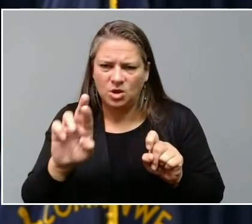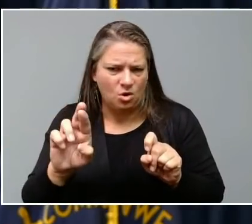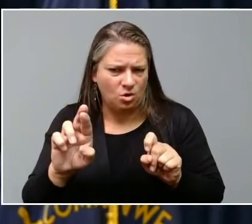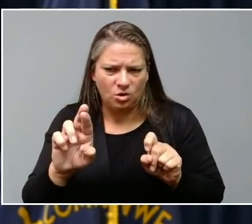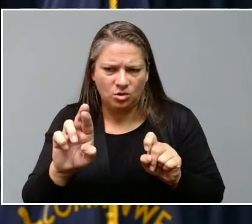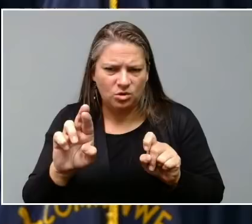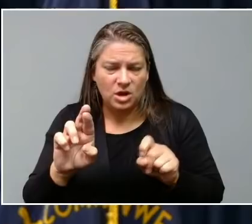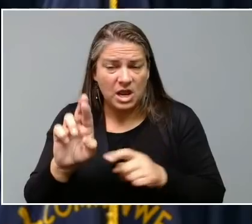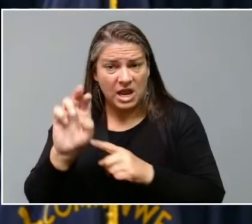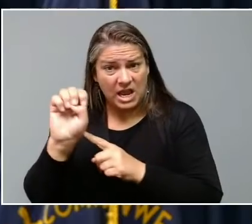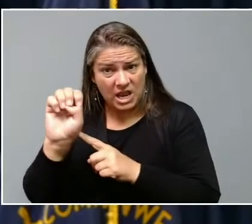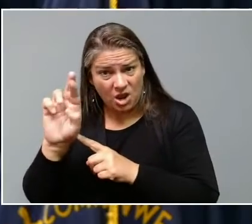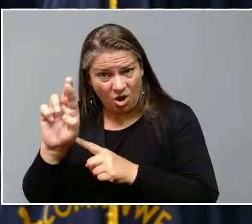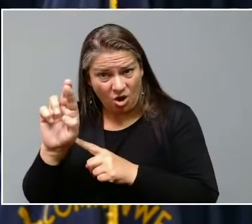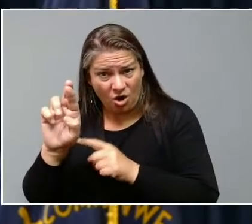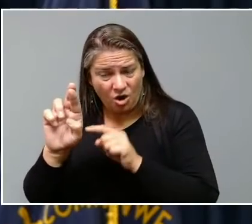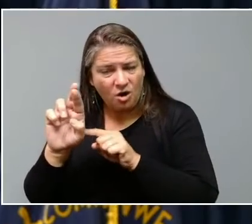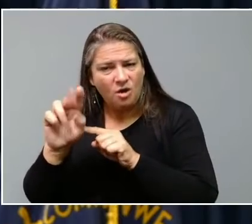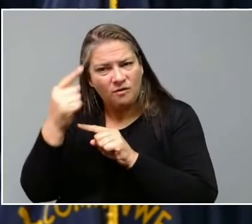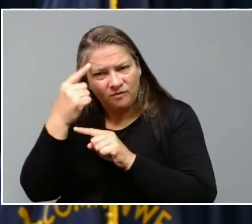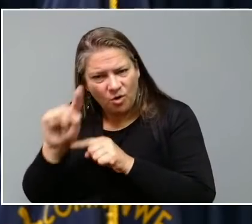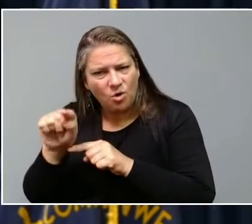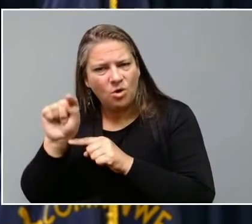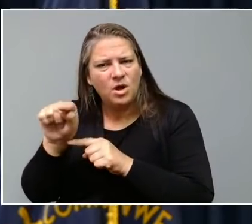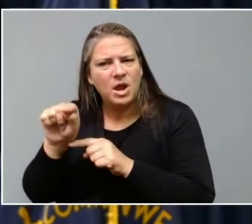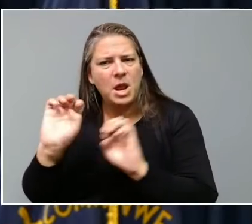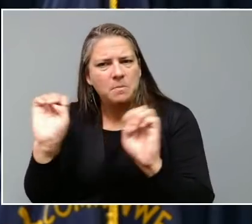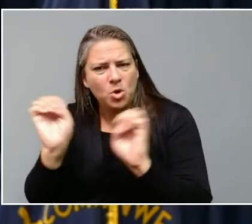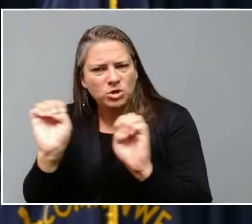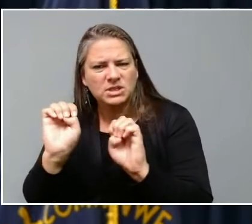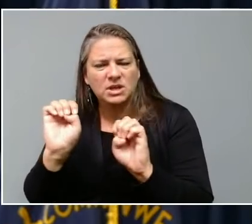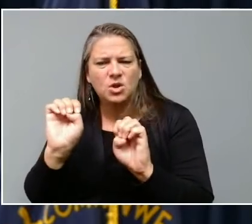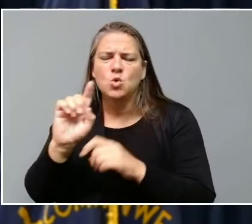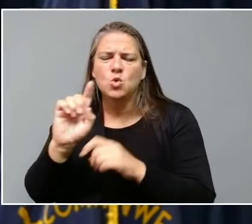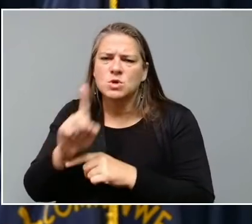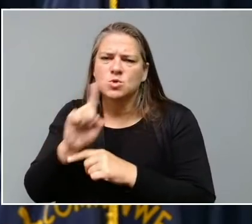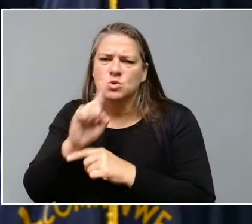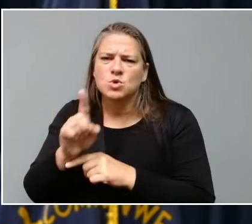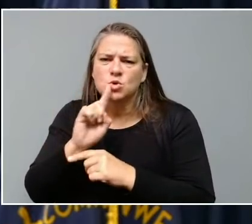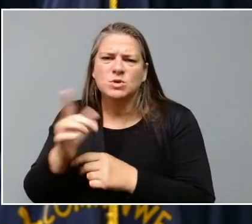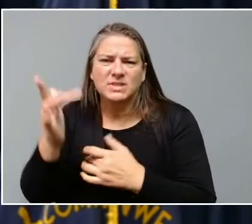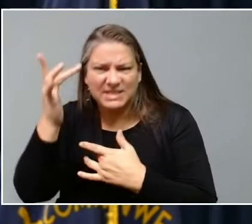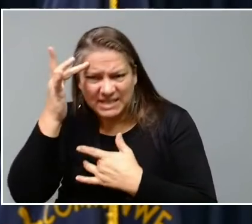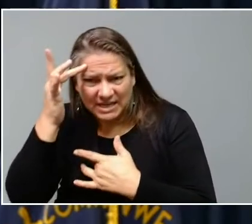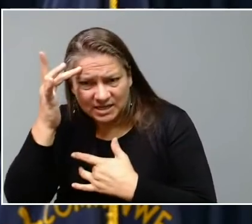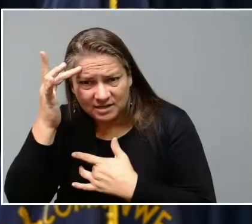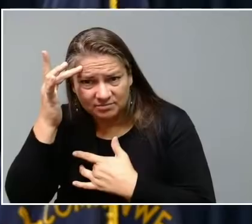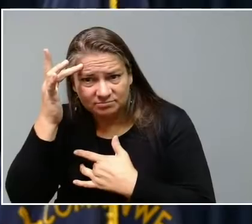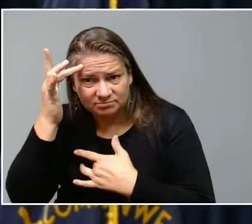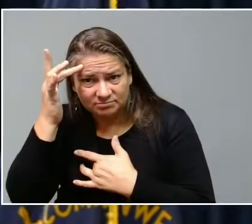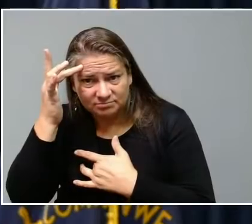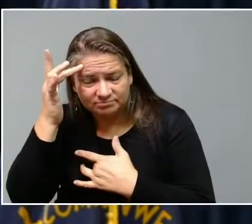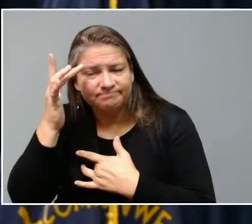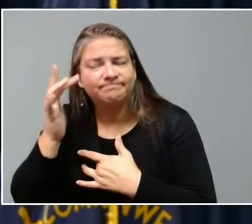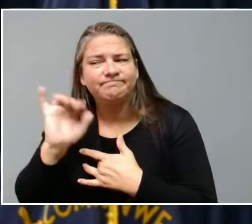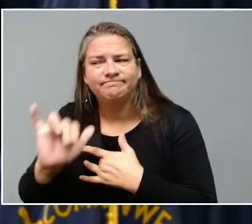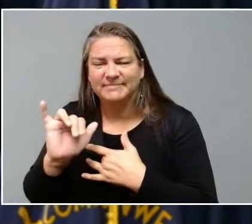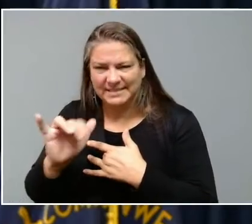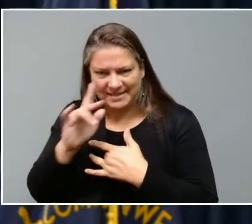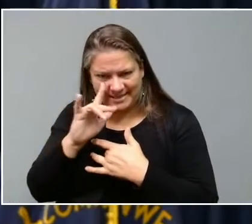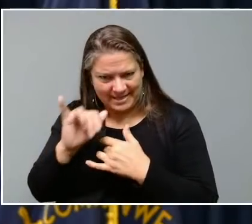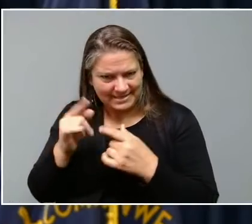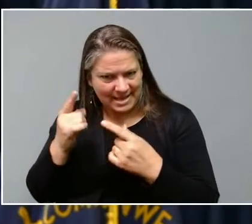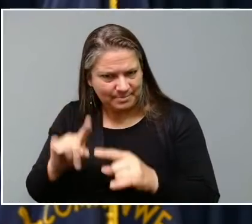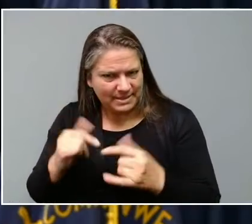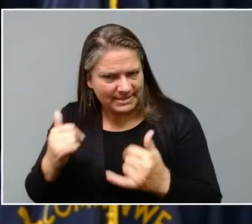or in an emergency. But what we've seen is it's happening. So what we have done in select hospitals and looking to do in